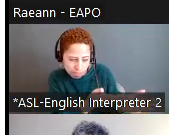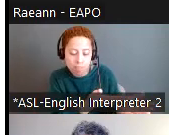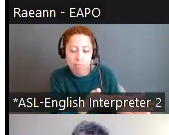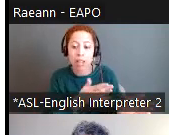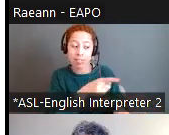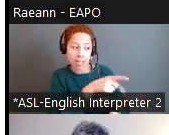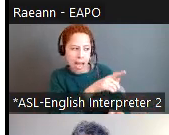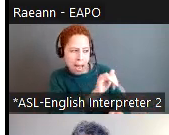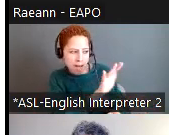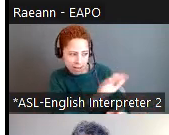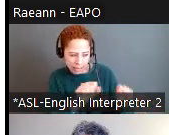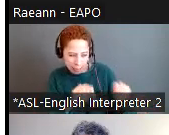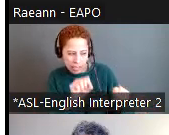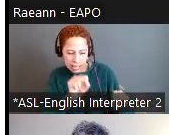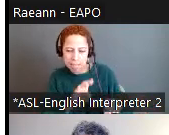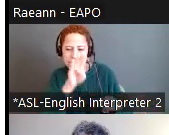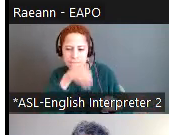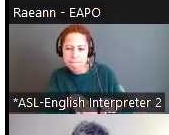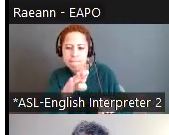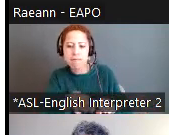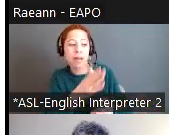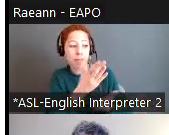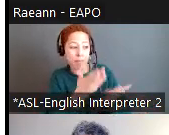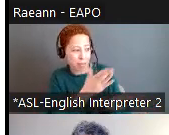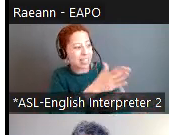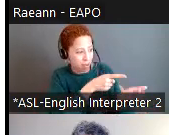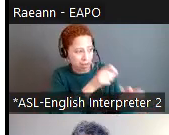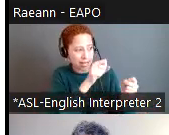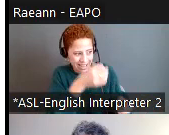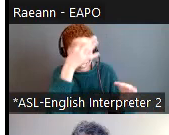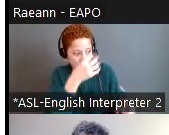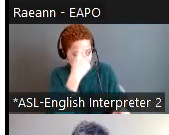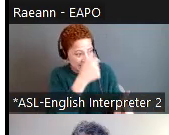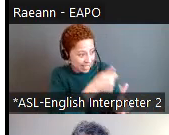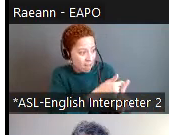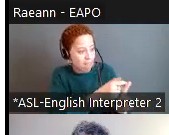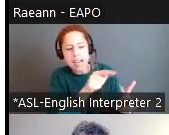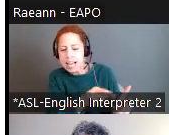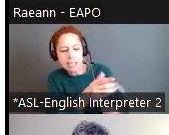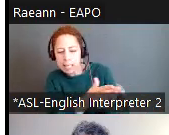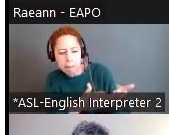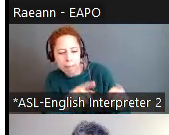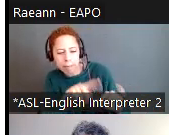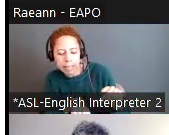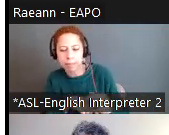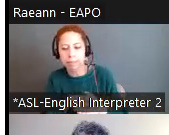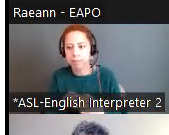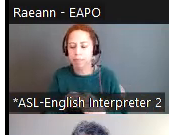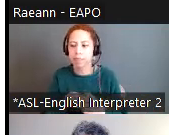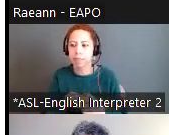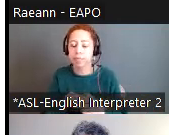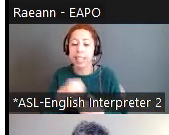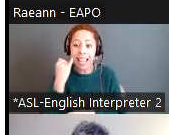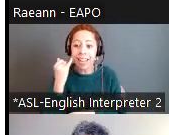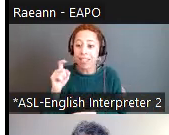fluctuate, that you could lack capacity in one area but not in others, it doesn't make sense for your attorney for personal care to say,